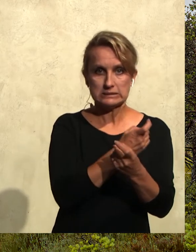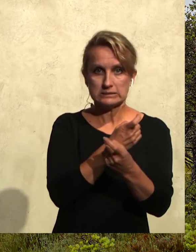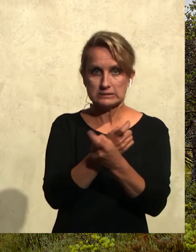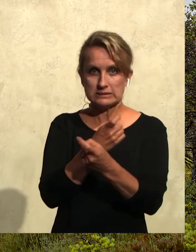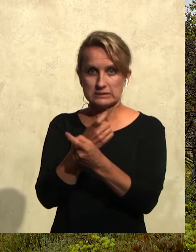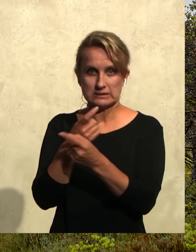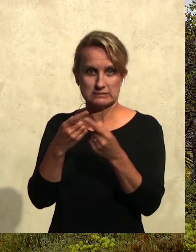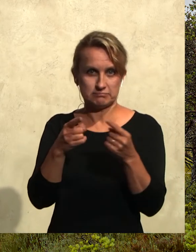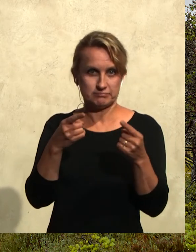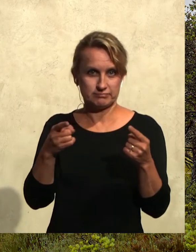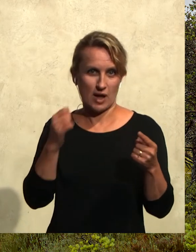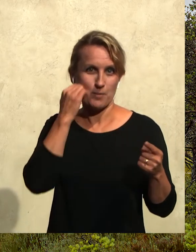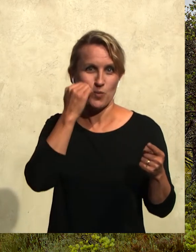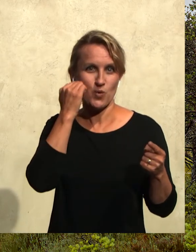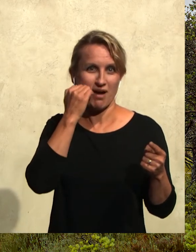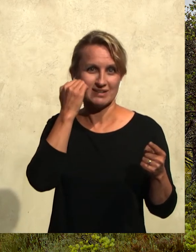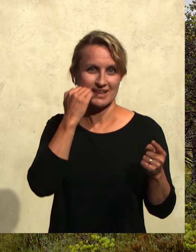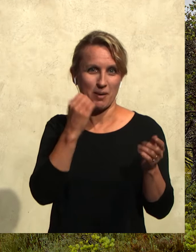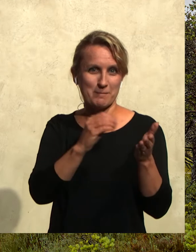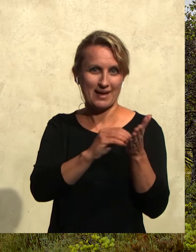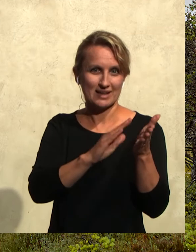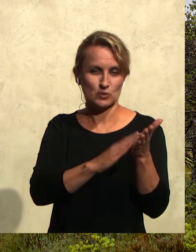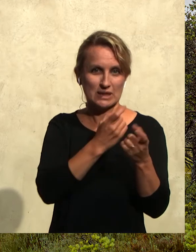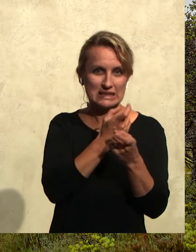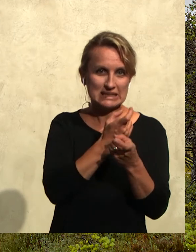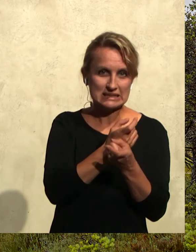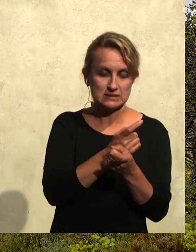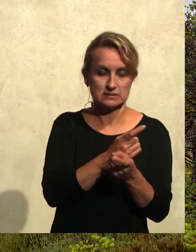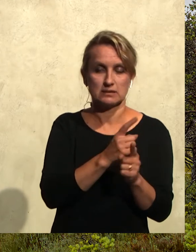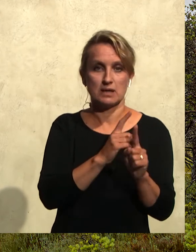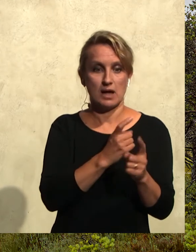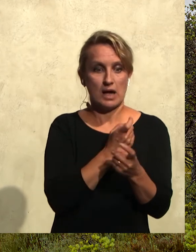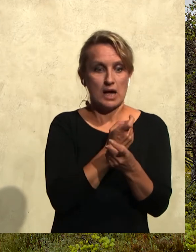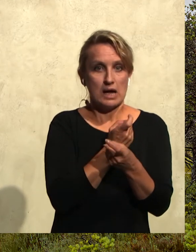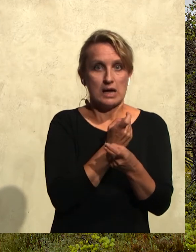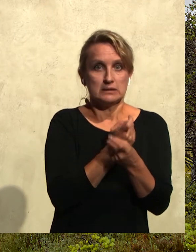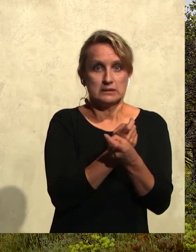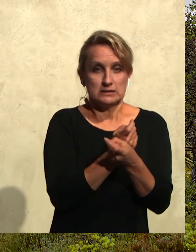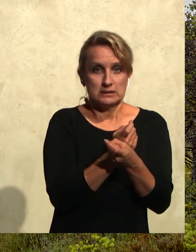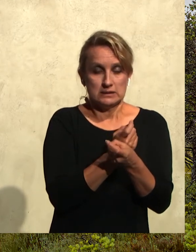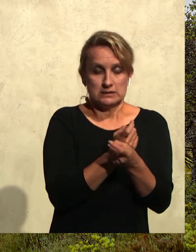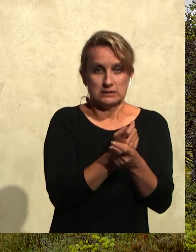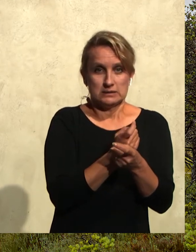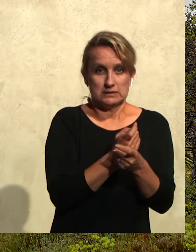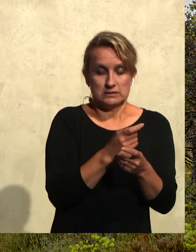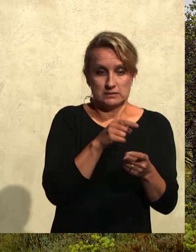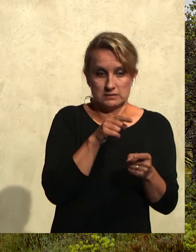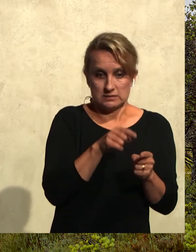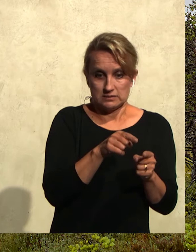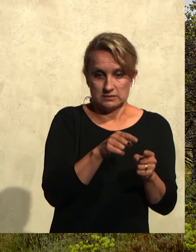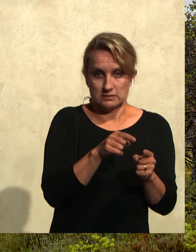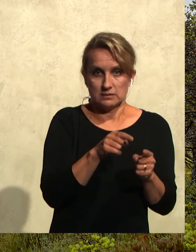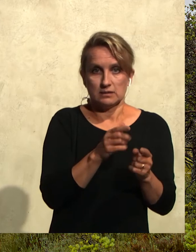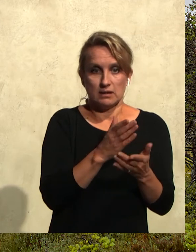every risk factor or adverse potential factor, there are also protective factors. So the job of policy